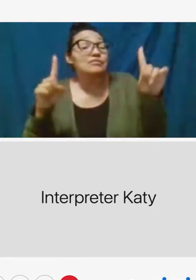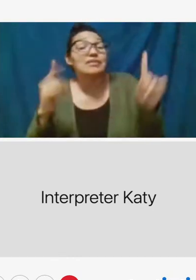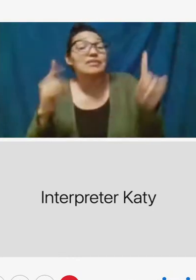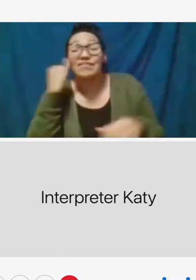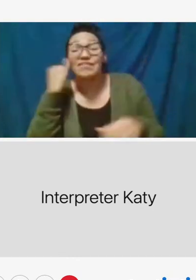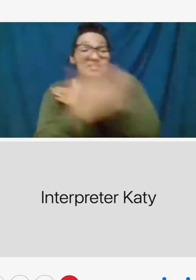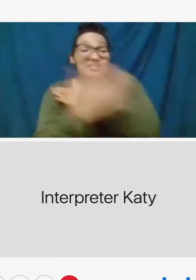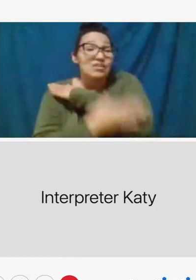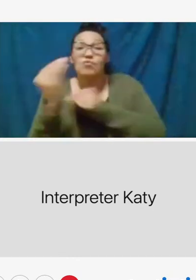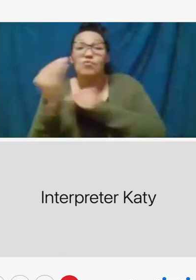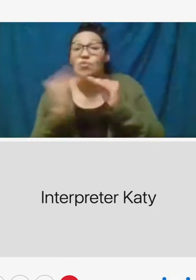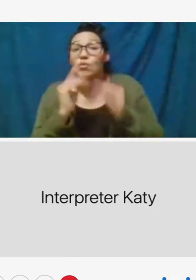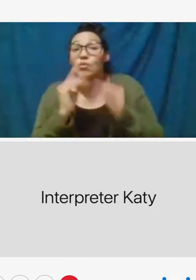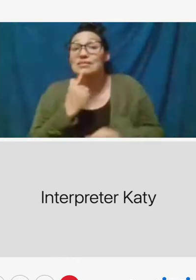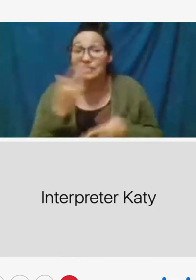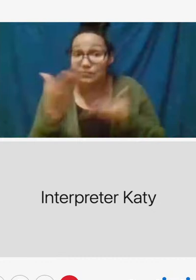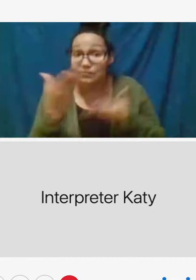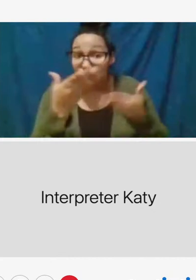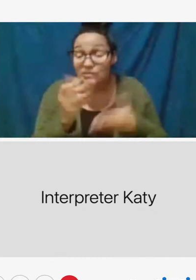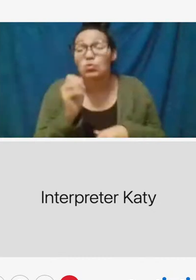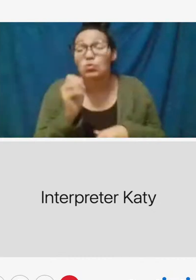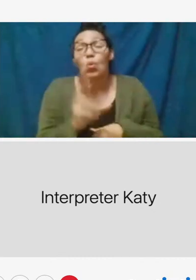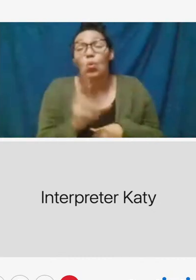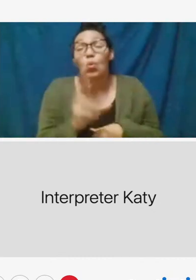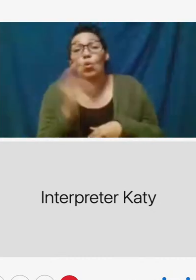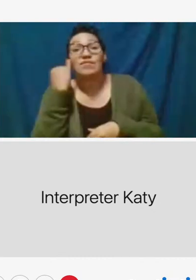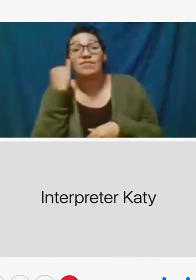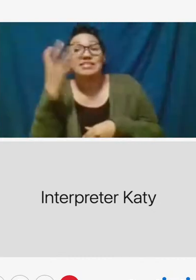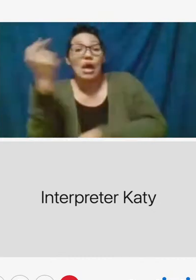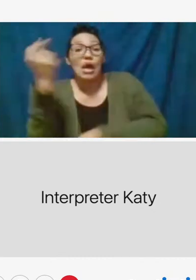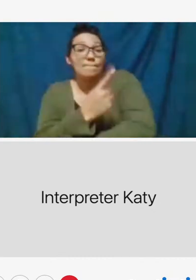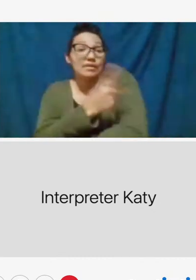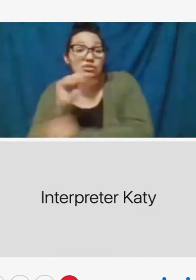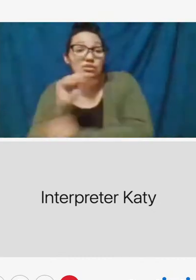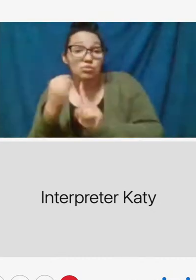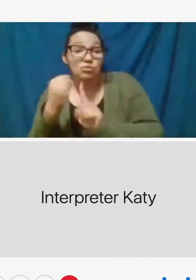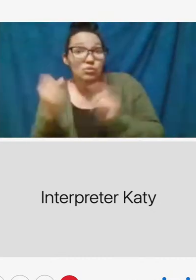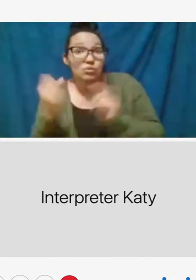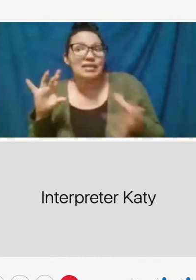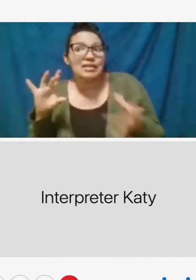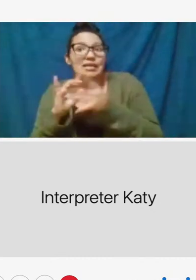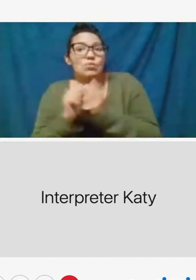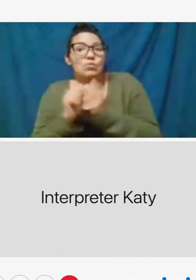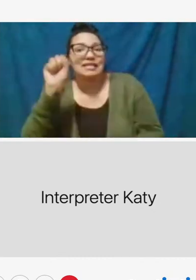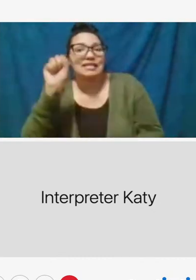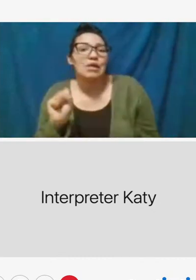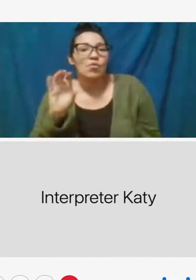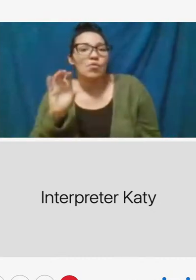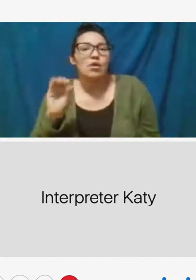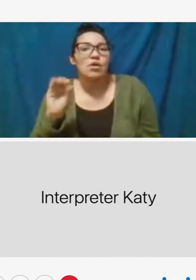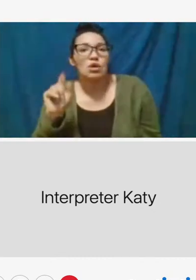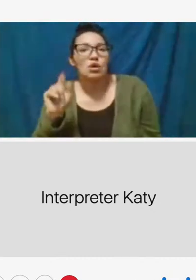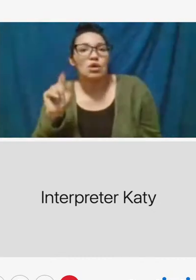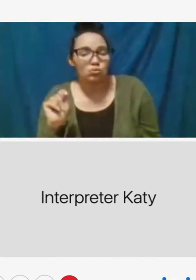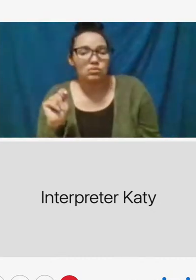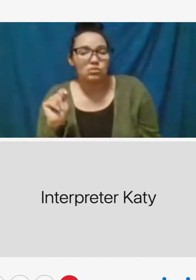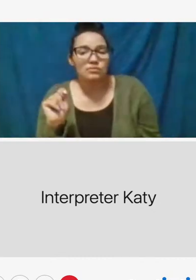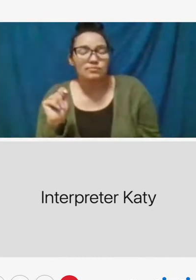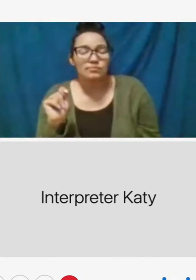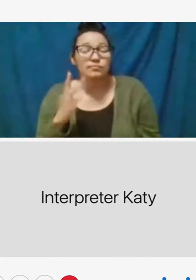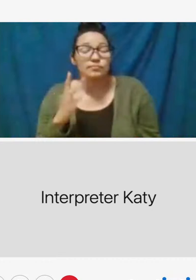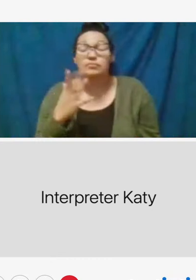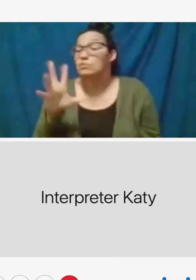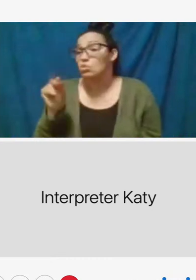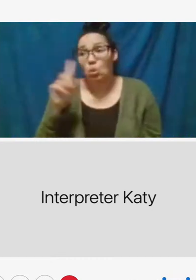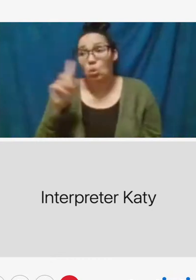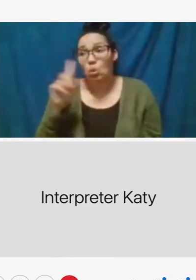services or if it's in outpatient situation we connect them to South Coast and there's no question that you want to make sure that you're